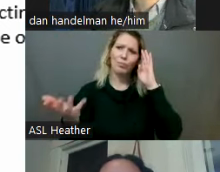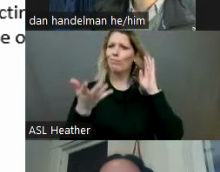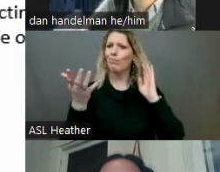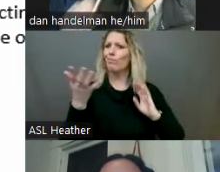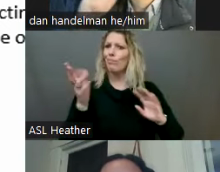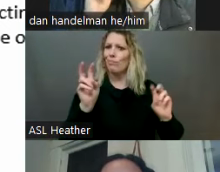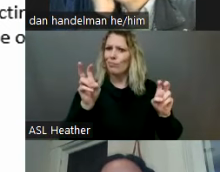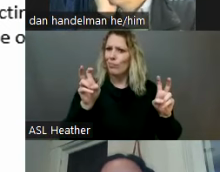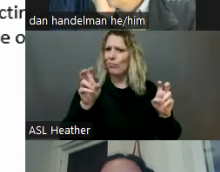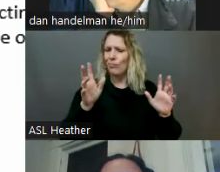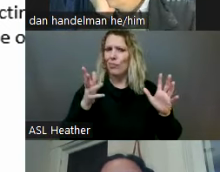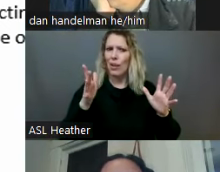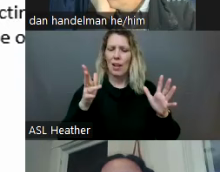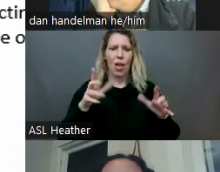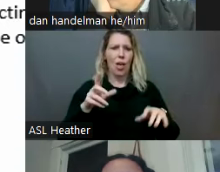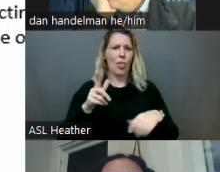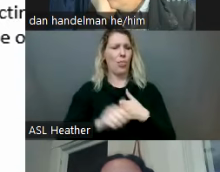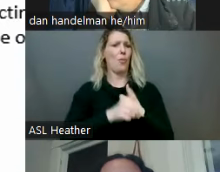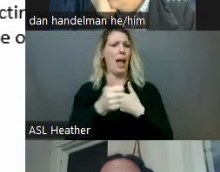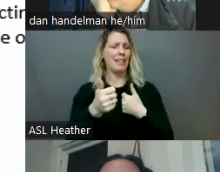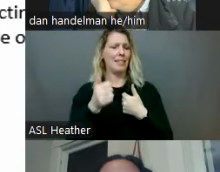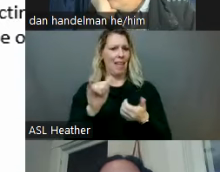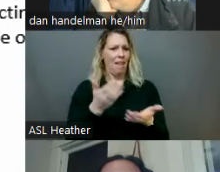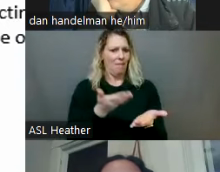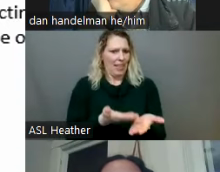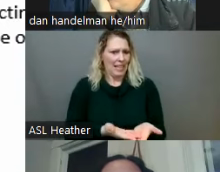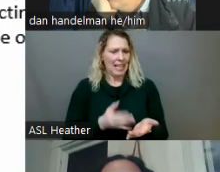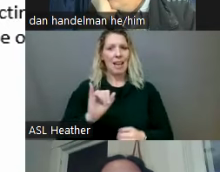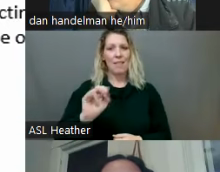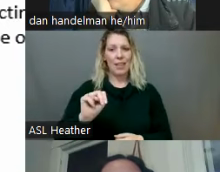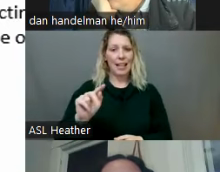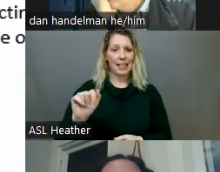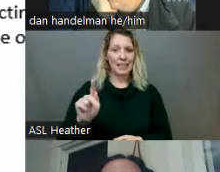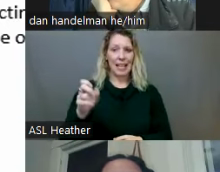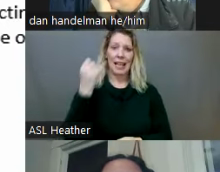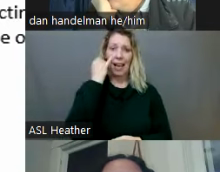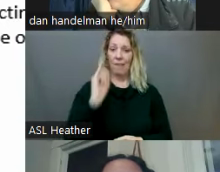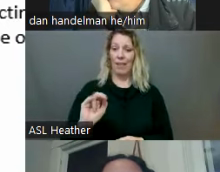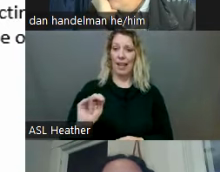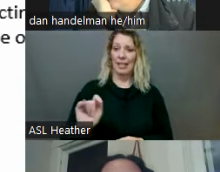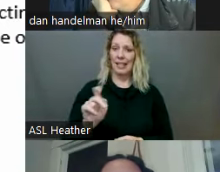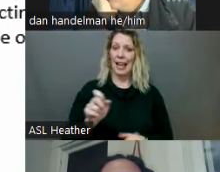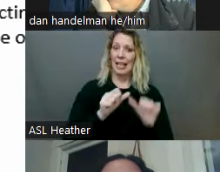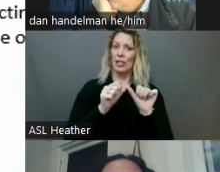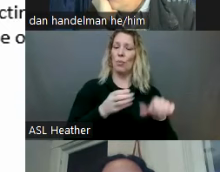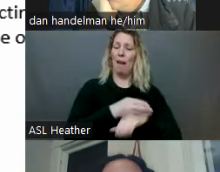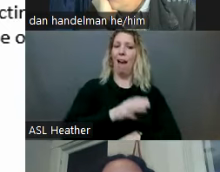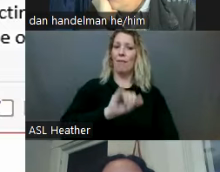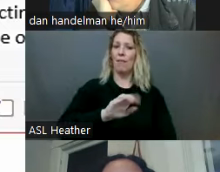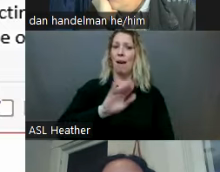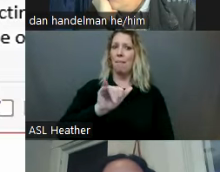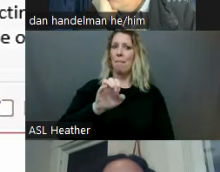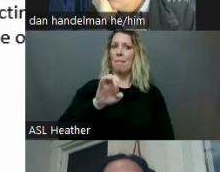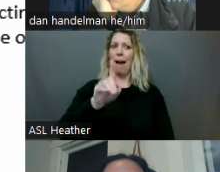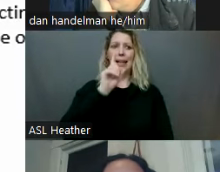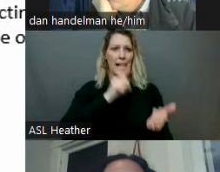threaten the validity of the intake if the intake continues after that bias has been identified.